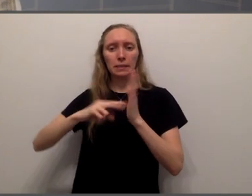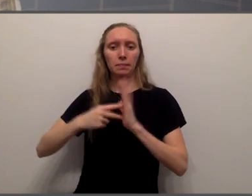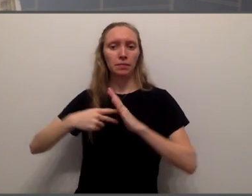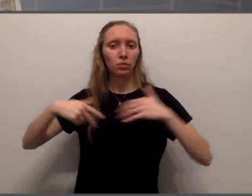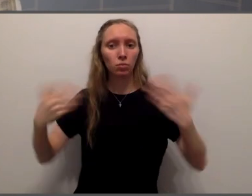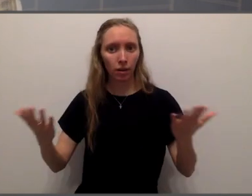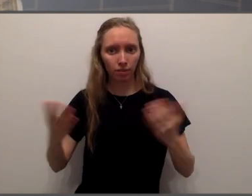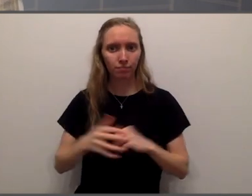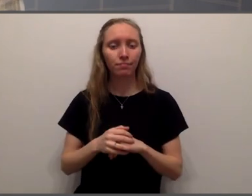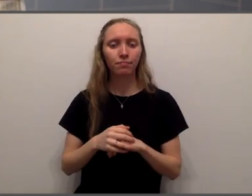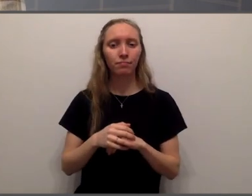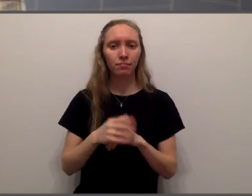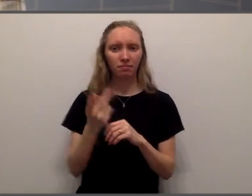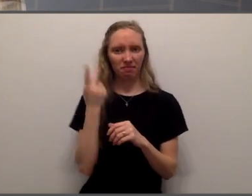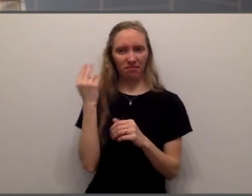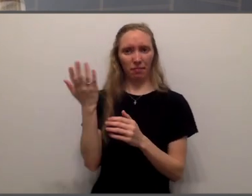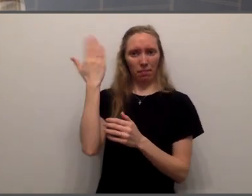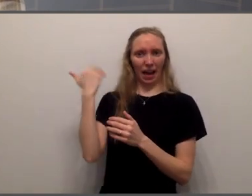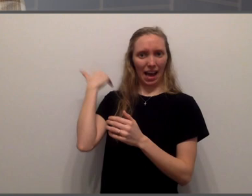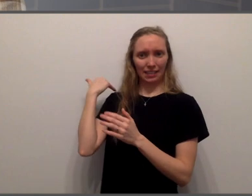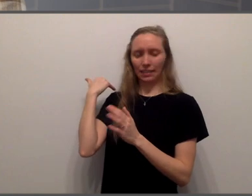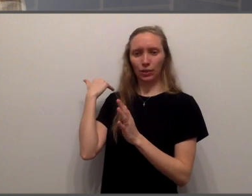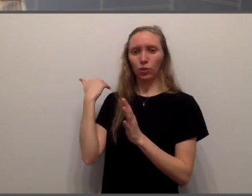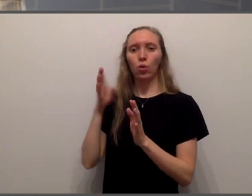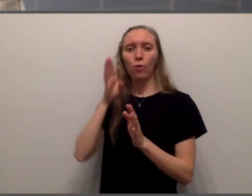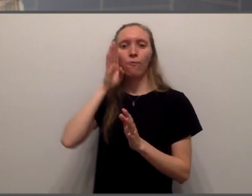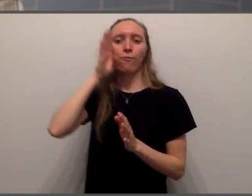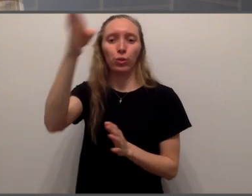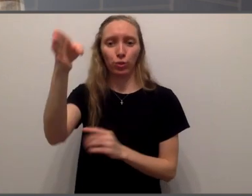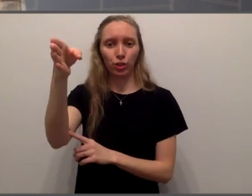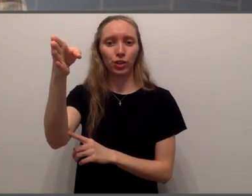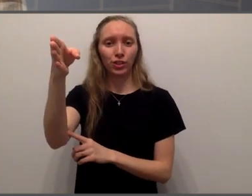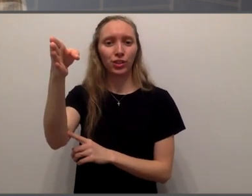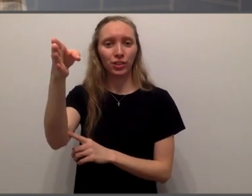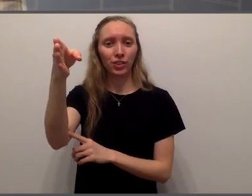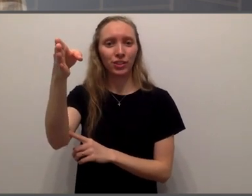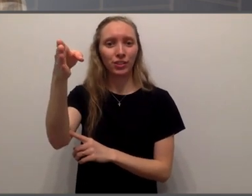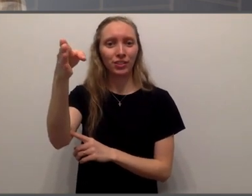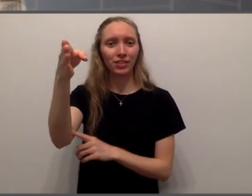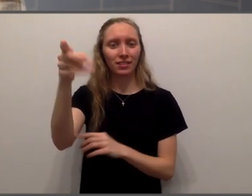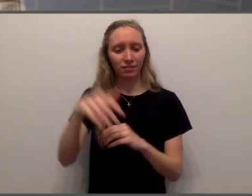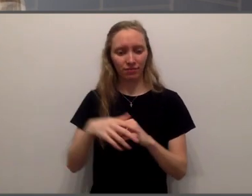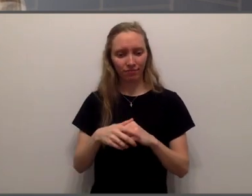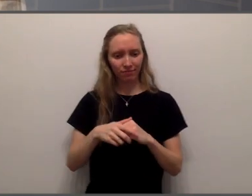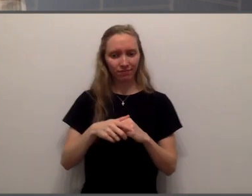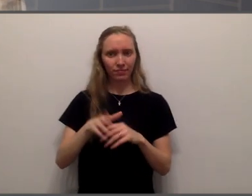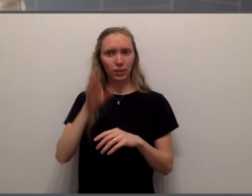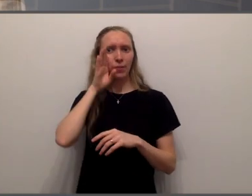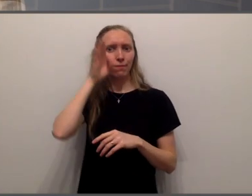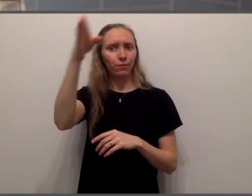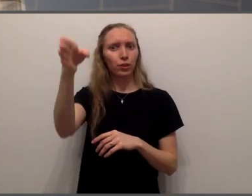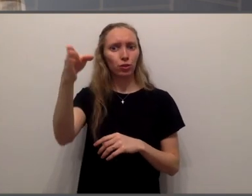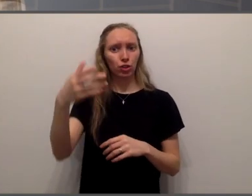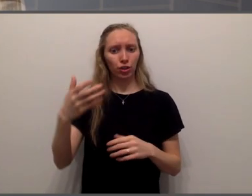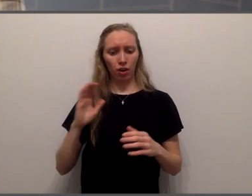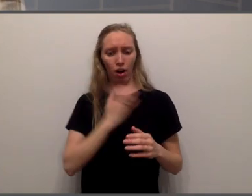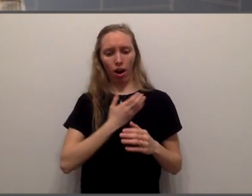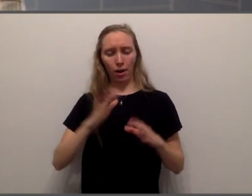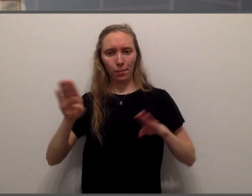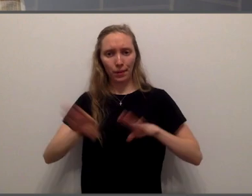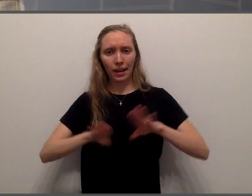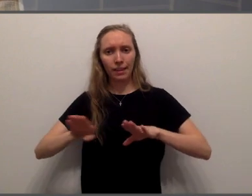with our past, but in connection with our future. He attaches the word to how we should respond to the coming